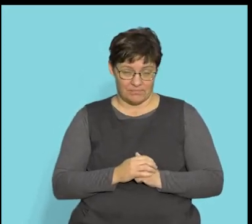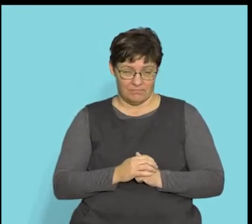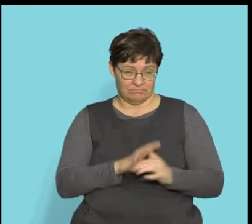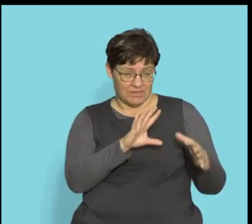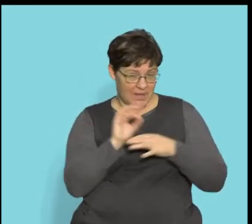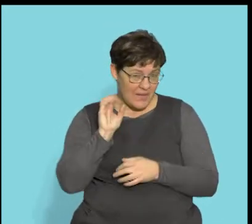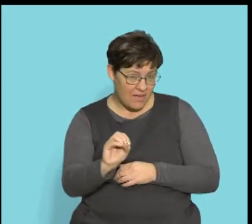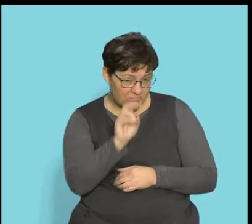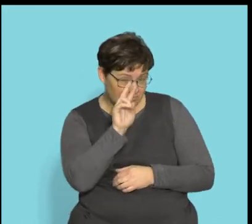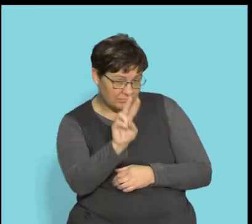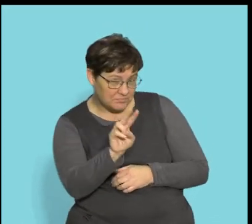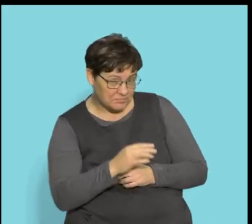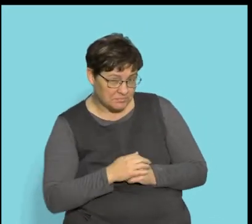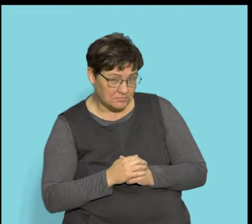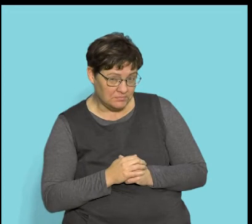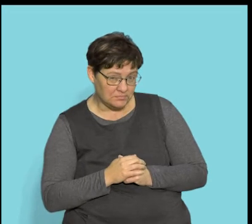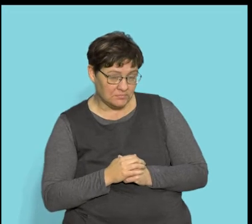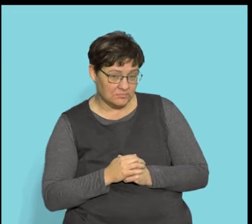k? Is there a link?